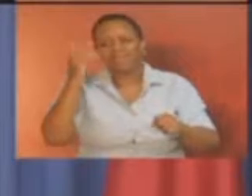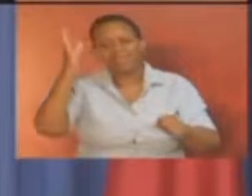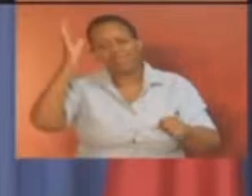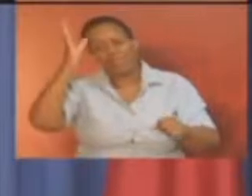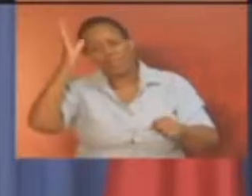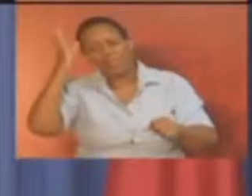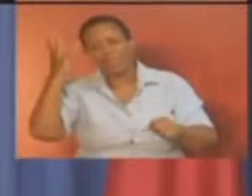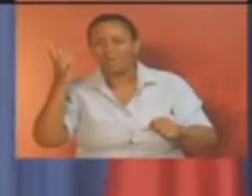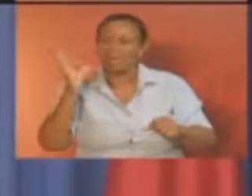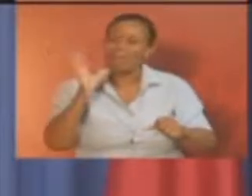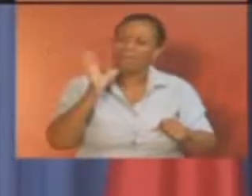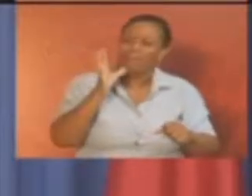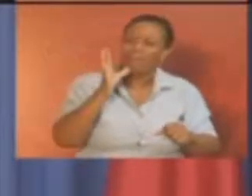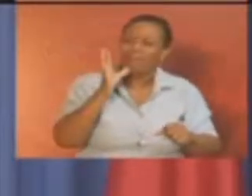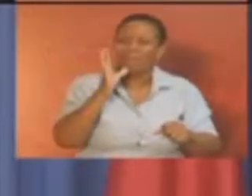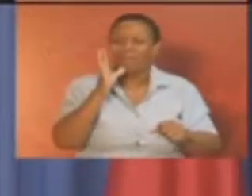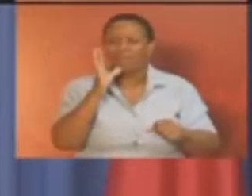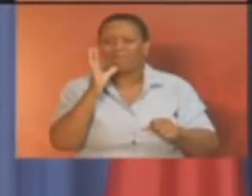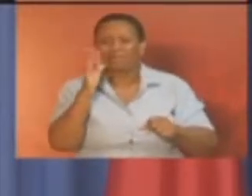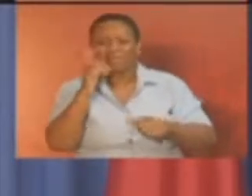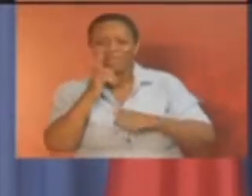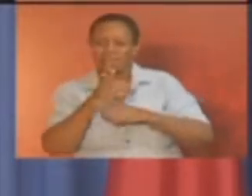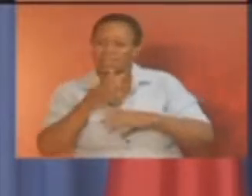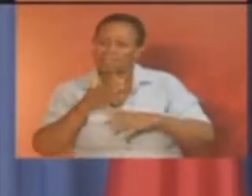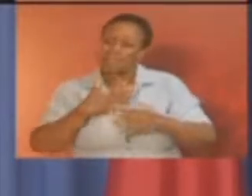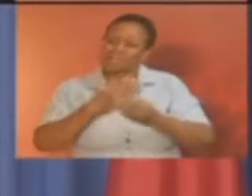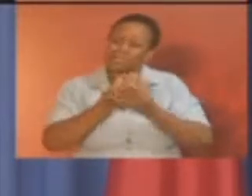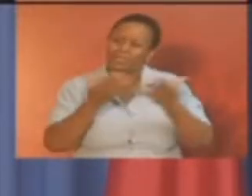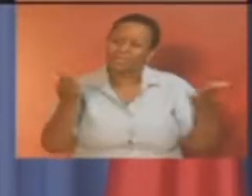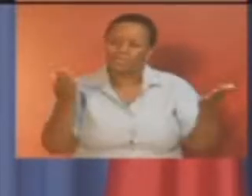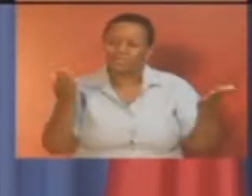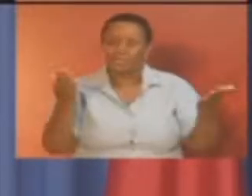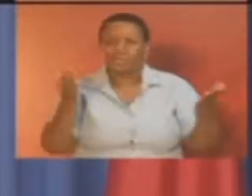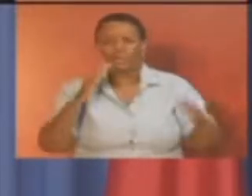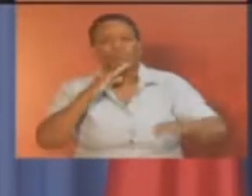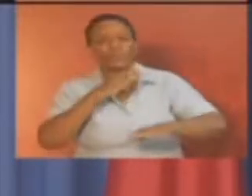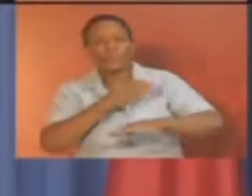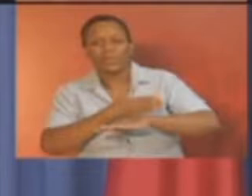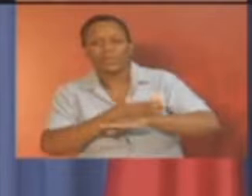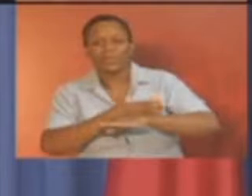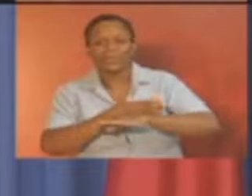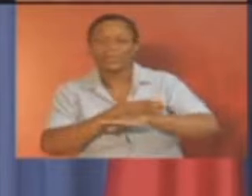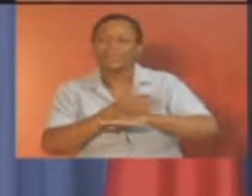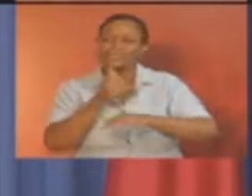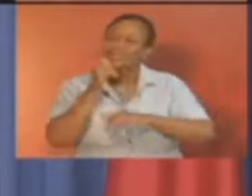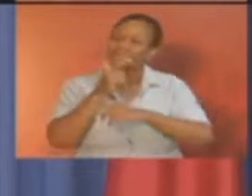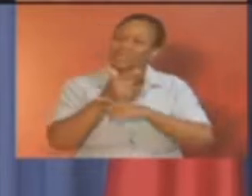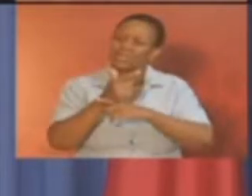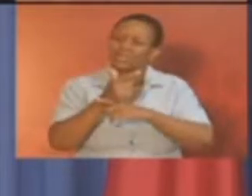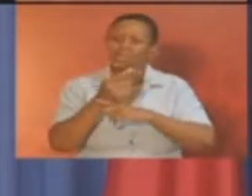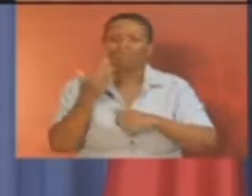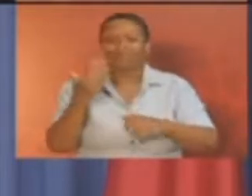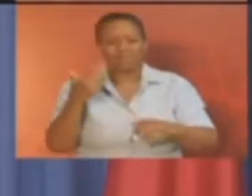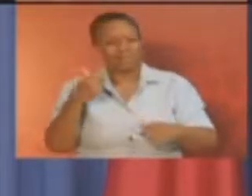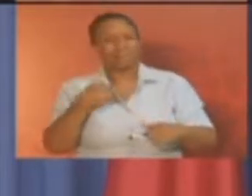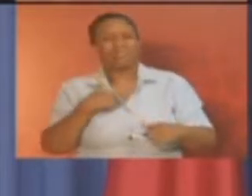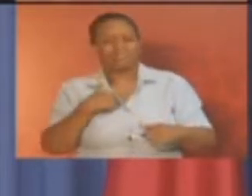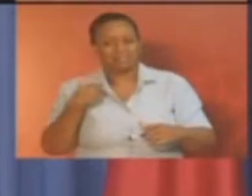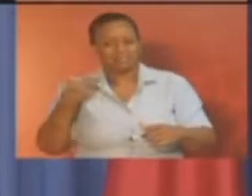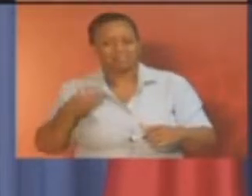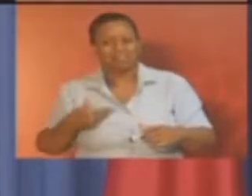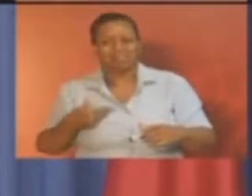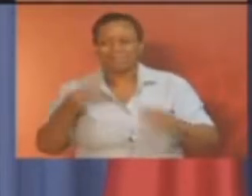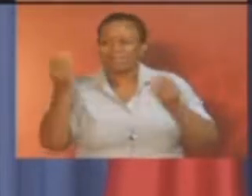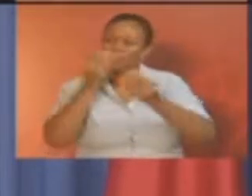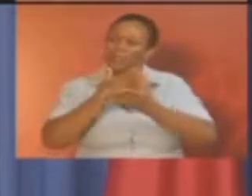I speak to you as a daughter and a sister and a friend. And please, I am asking and